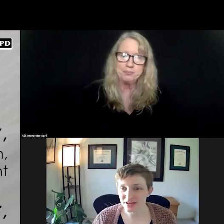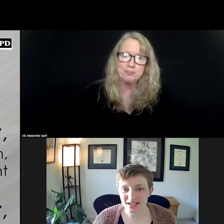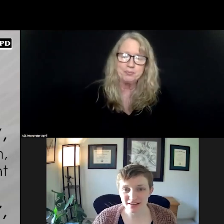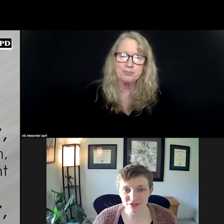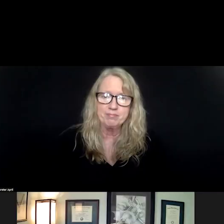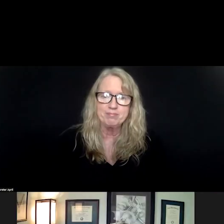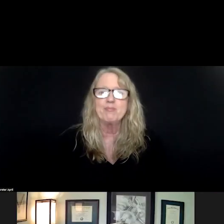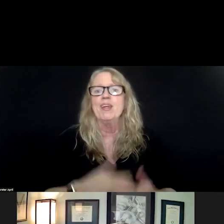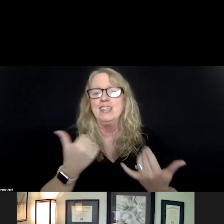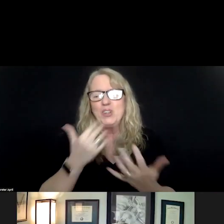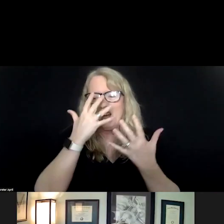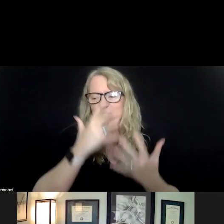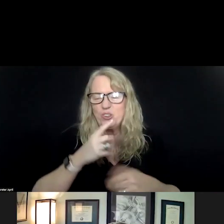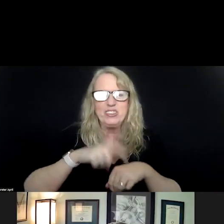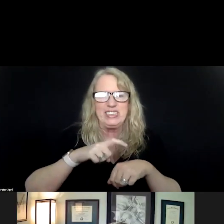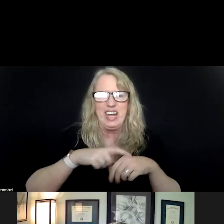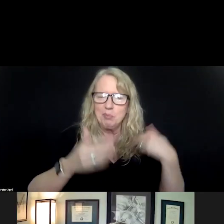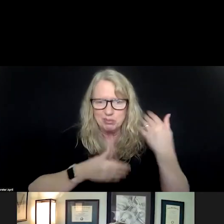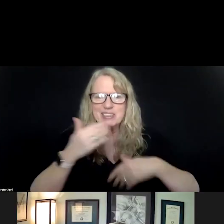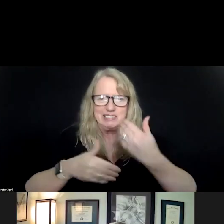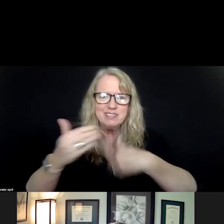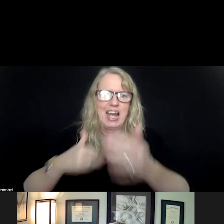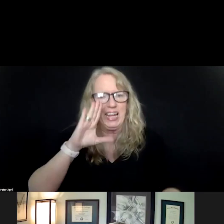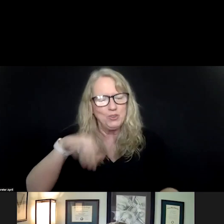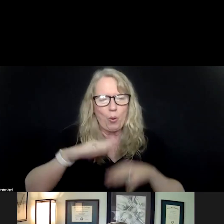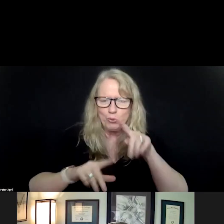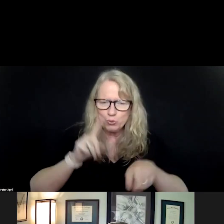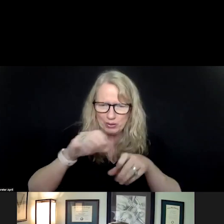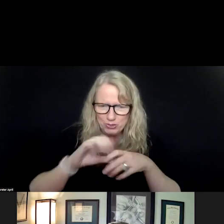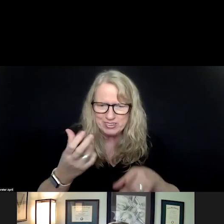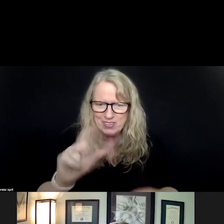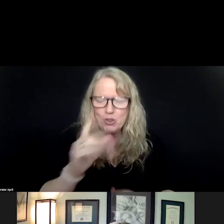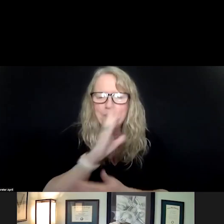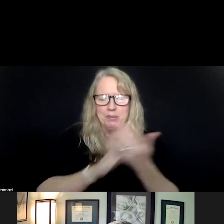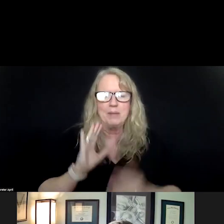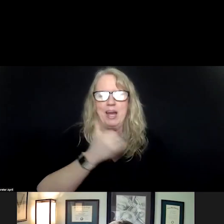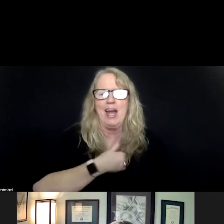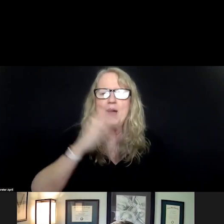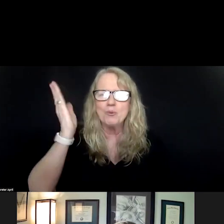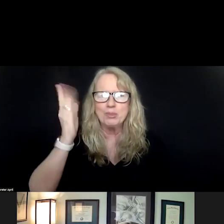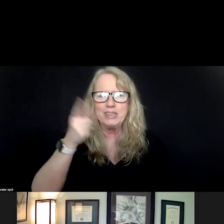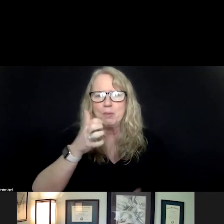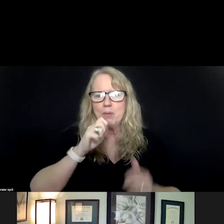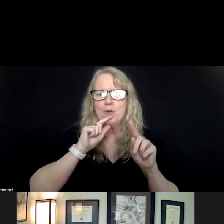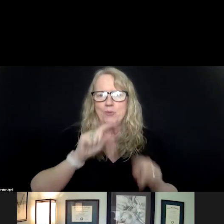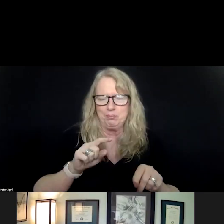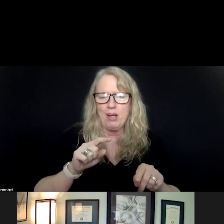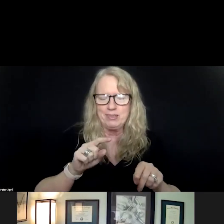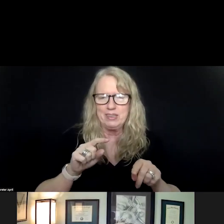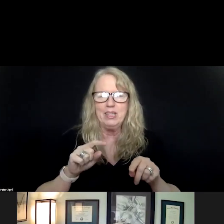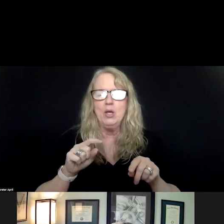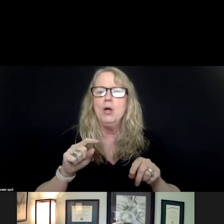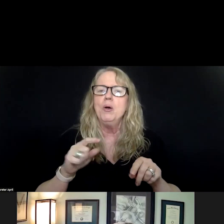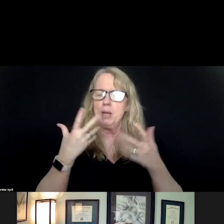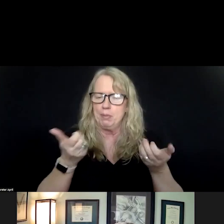So I'm gonna unfortunately have to keep us moving. I know there are questions in the chat, and I think some of our presenters are responding to those. But I'm